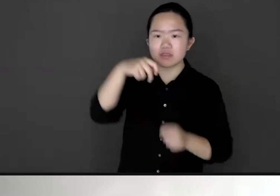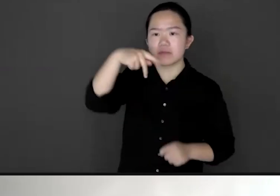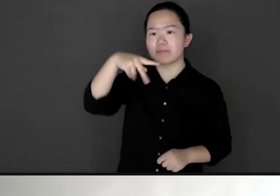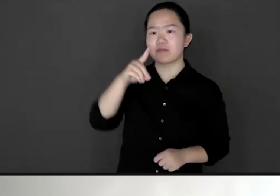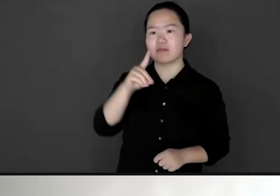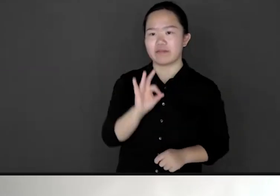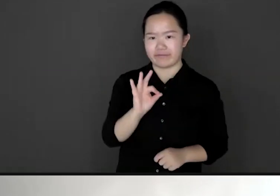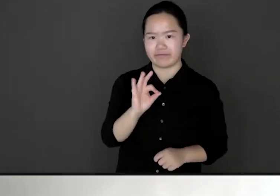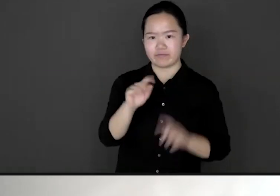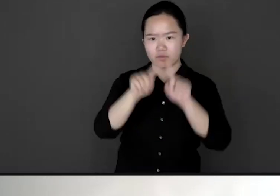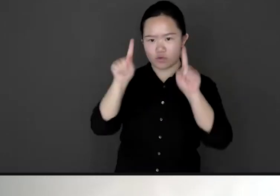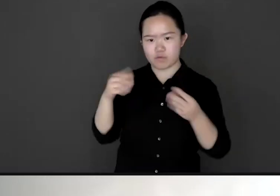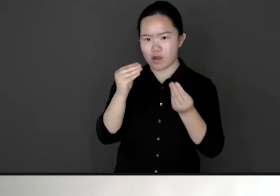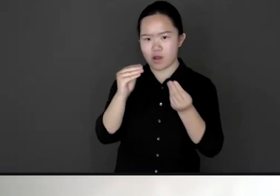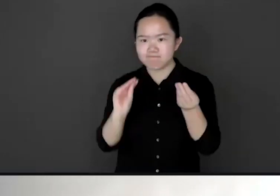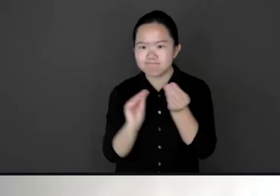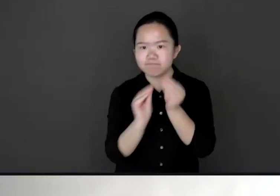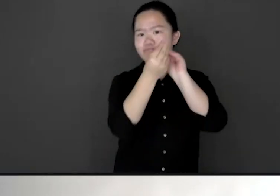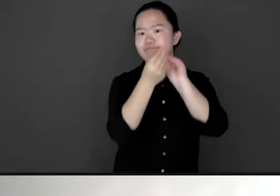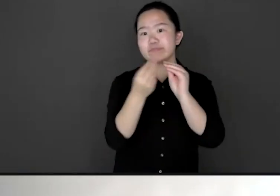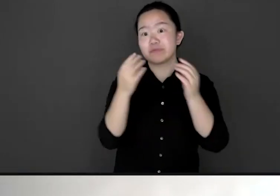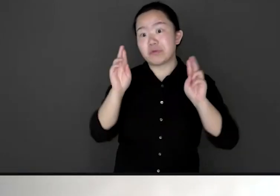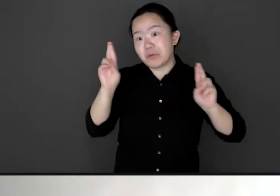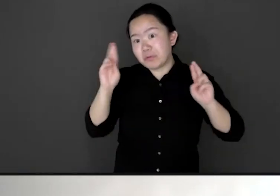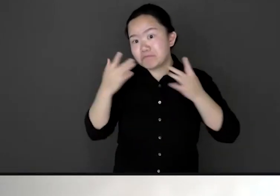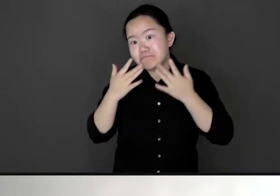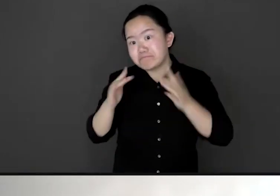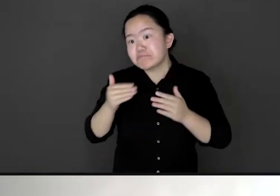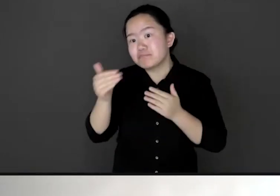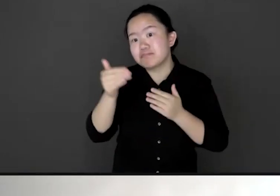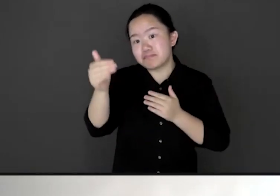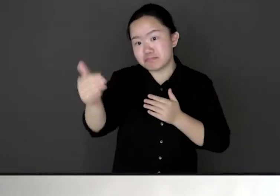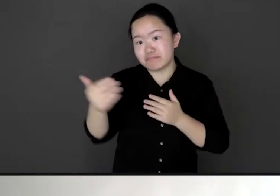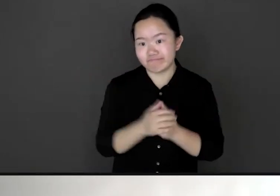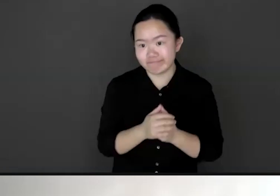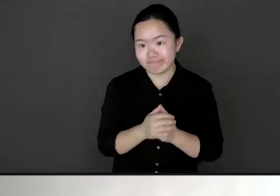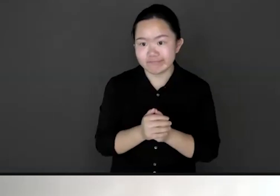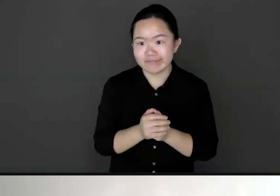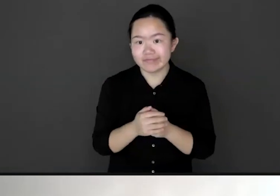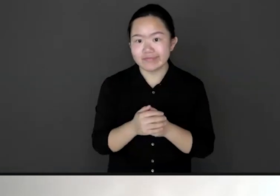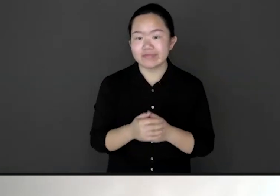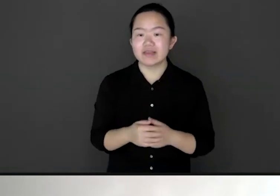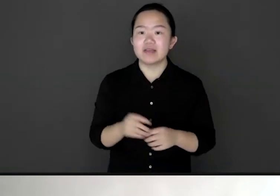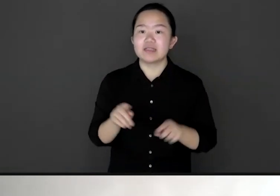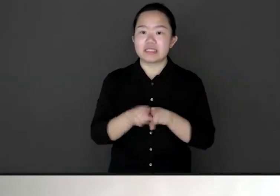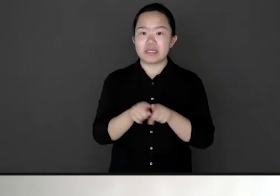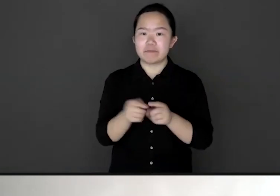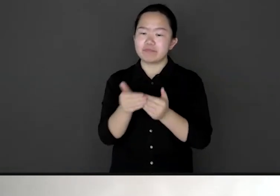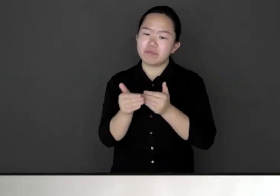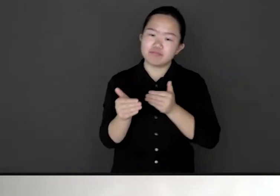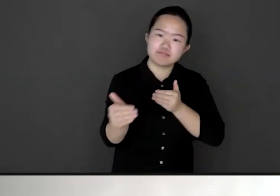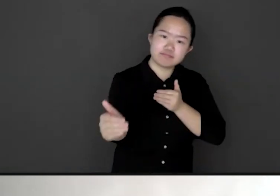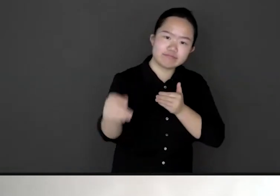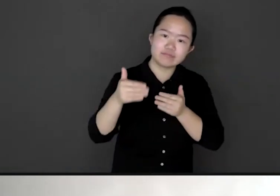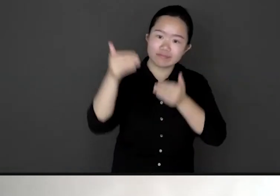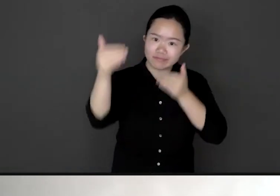And we have been talking in different groups about maybe something that seems like a little bit like you can't say this, don't swear in church and so on. But is